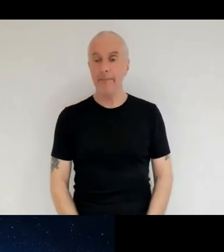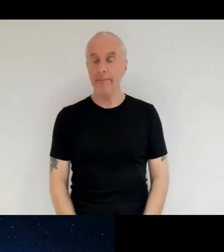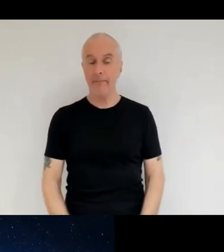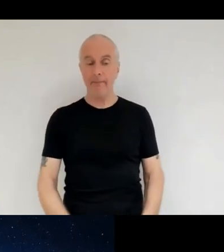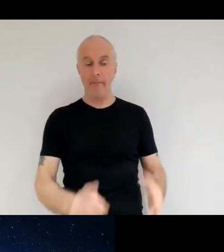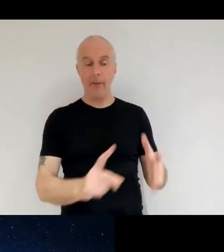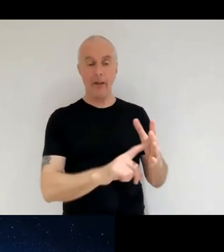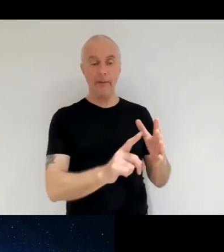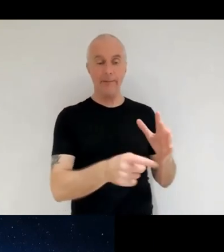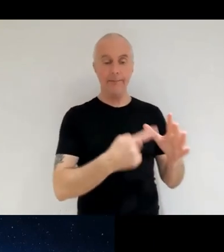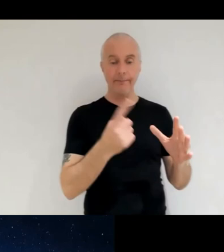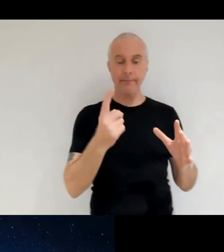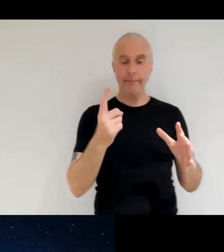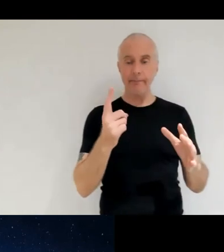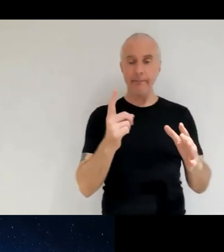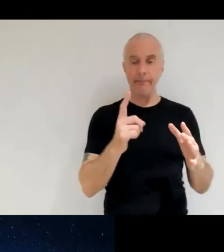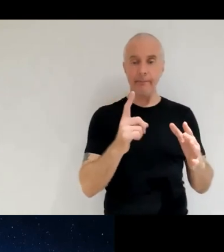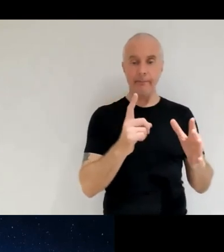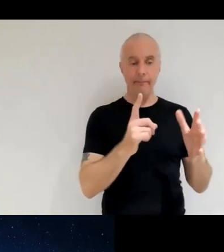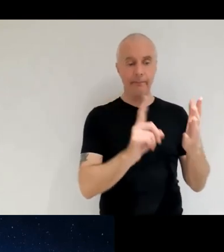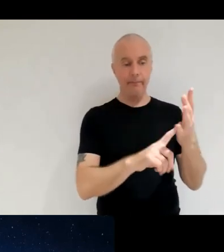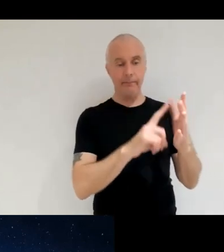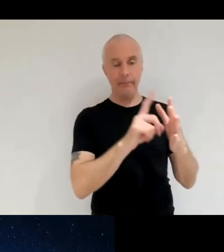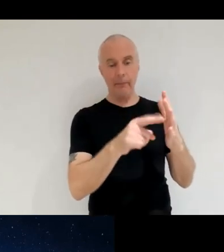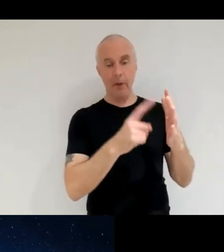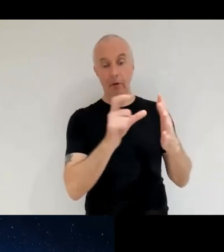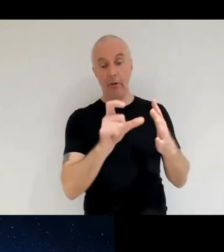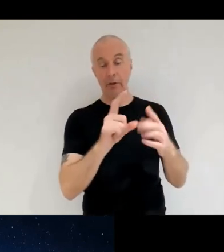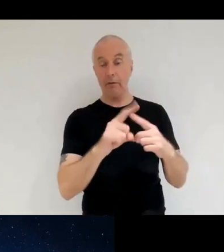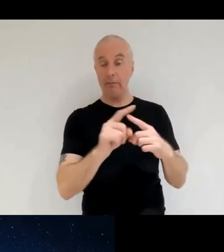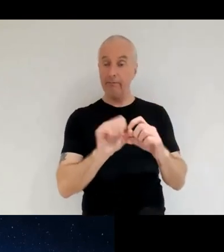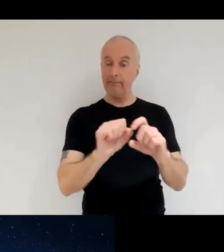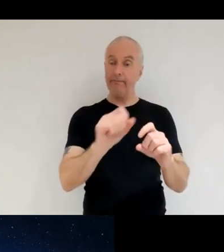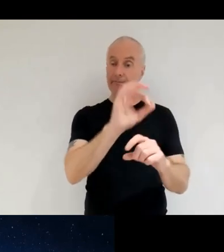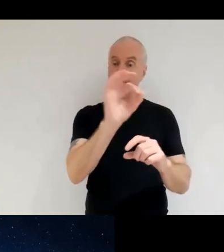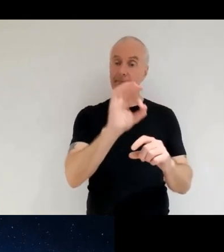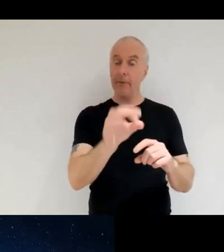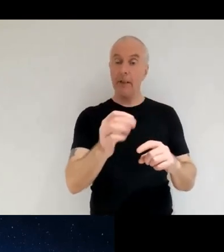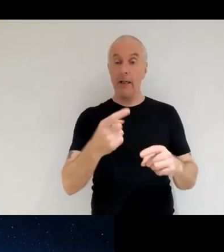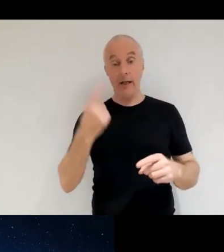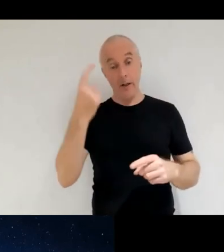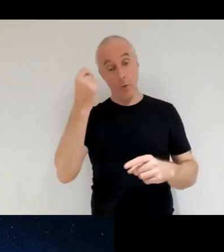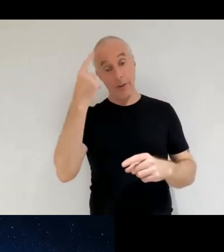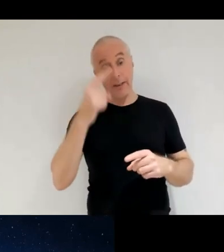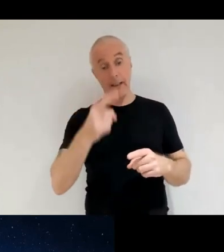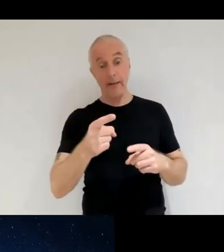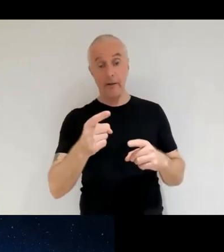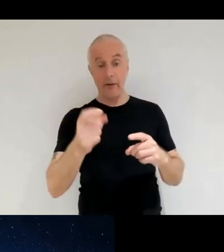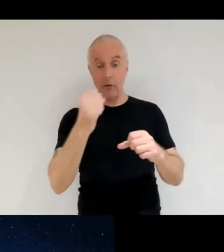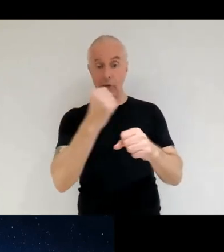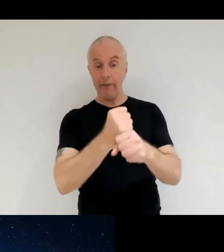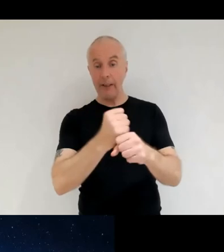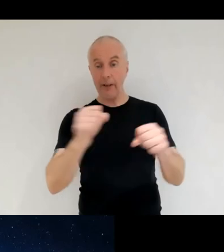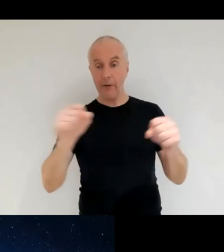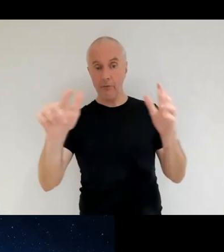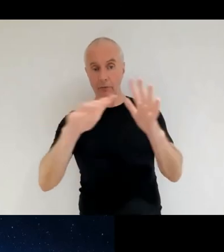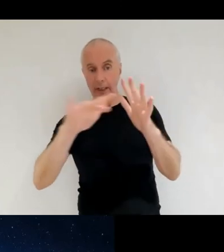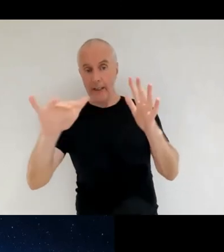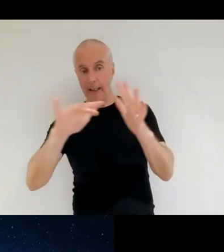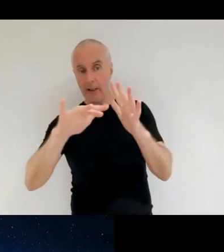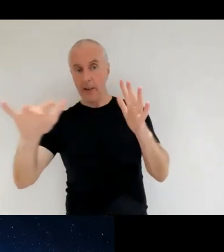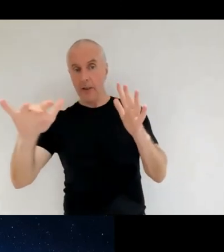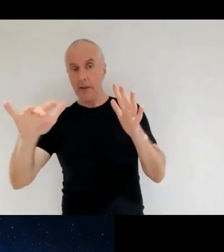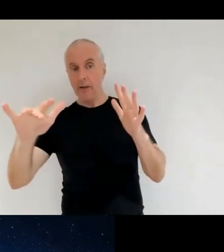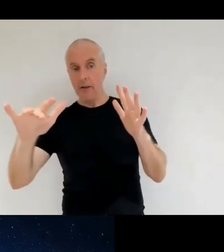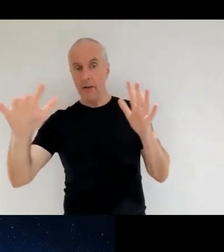for your question. Lawrence asks, I understand that gravitational radiation diminishes as the inverse of the distance, as opposed to the